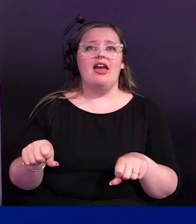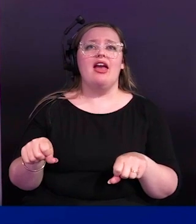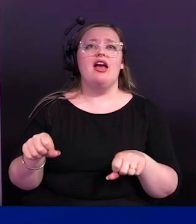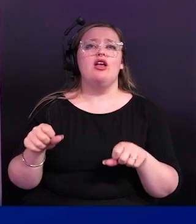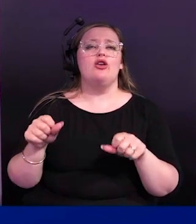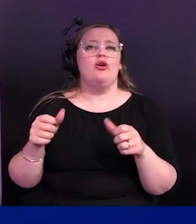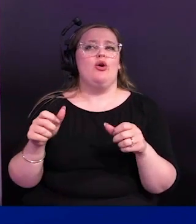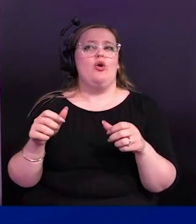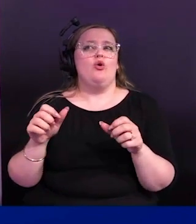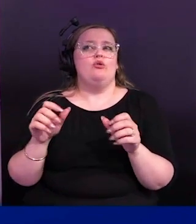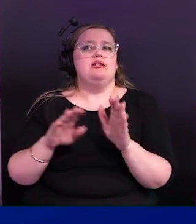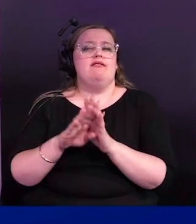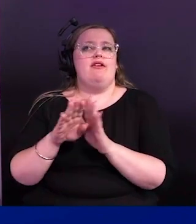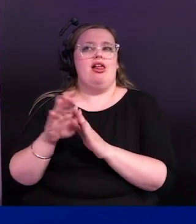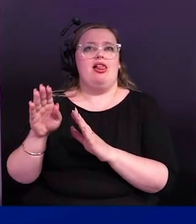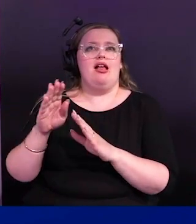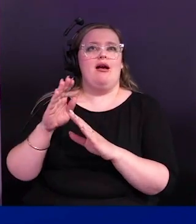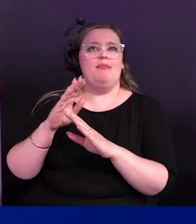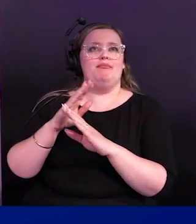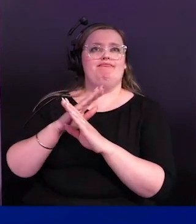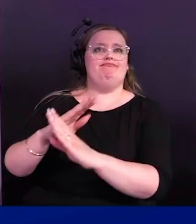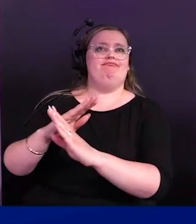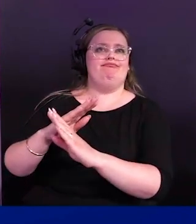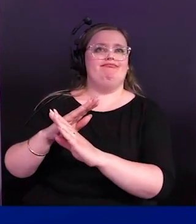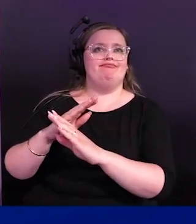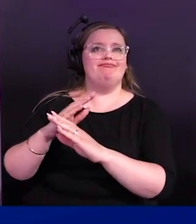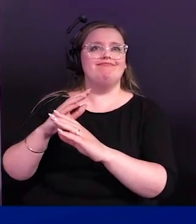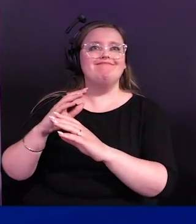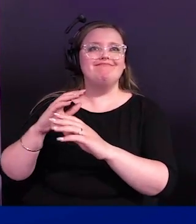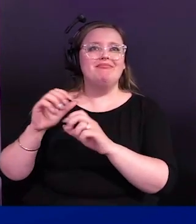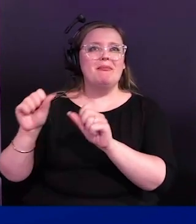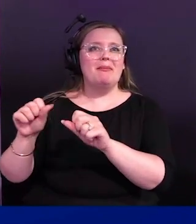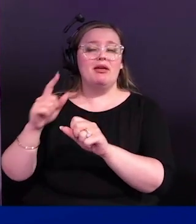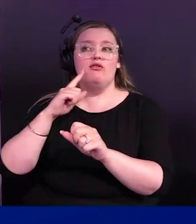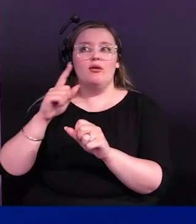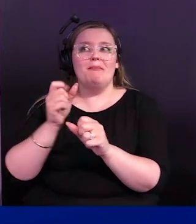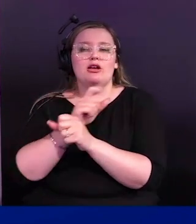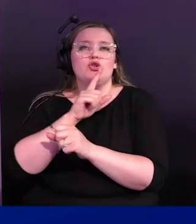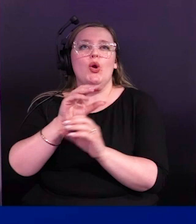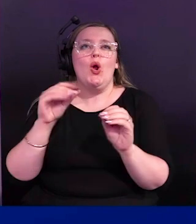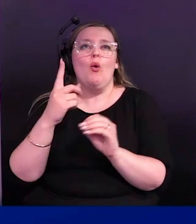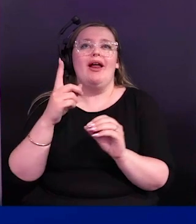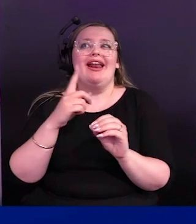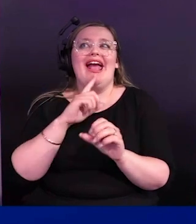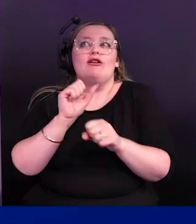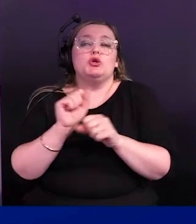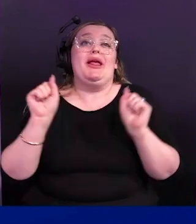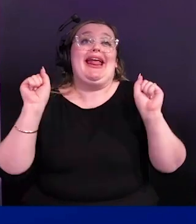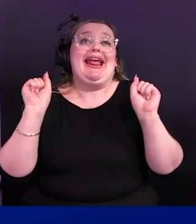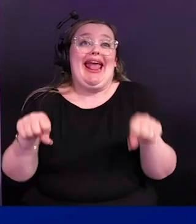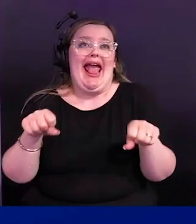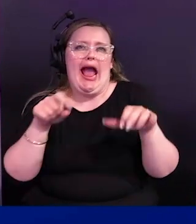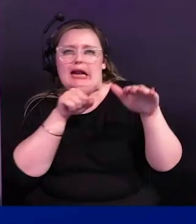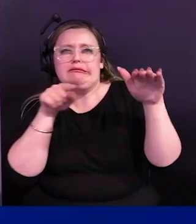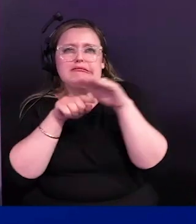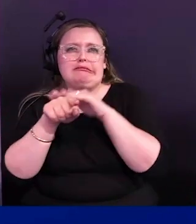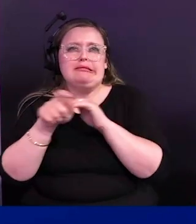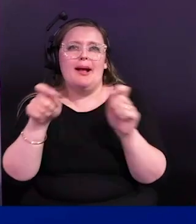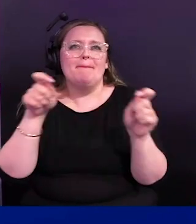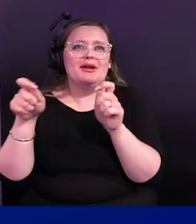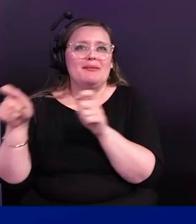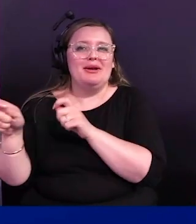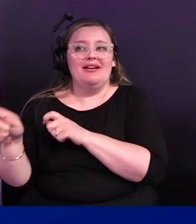capability where you can ensure nobody can meddle with your logs at all, like a complete immutability as a built-in integrated